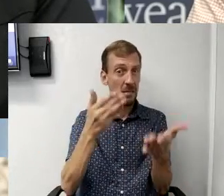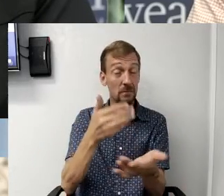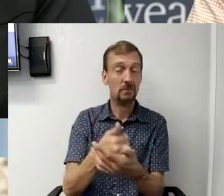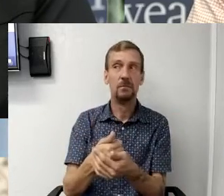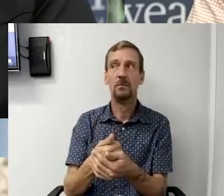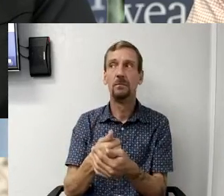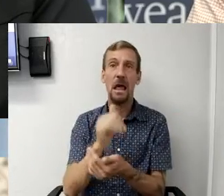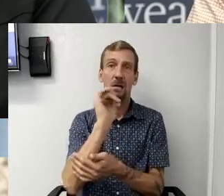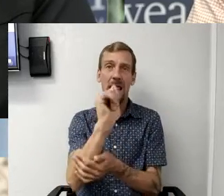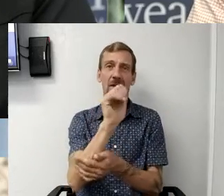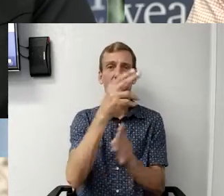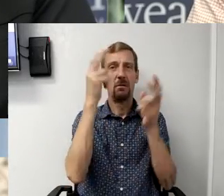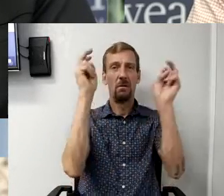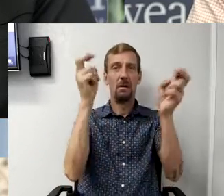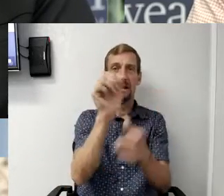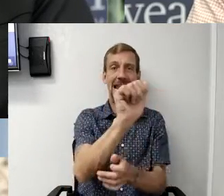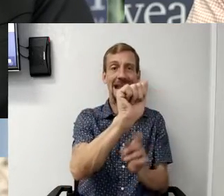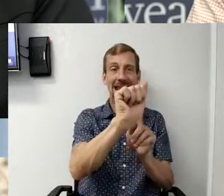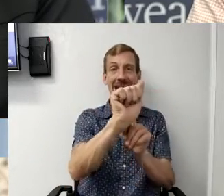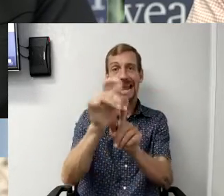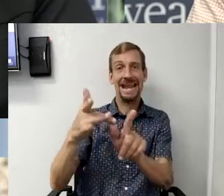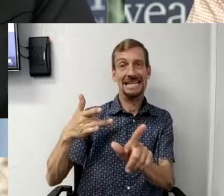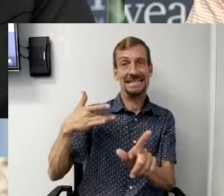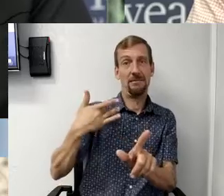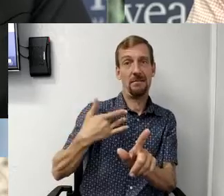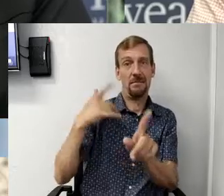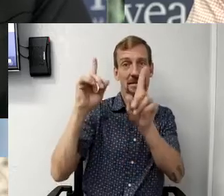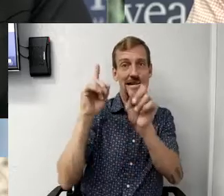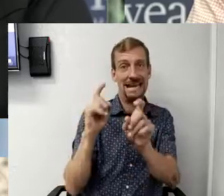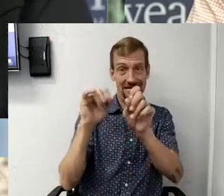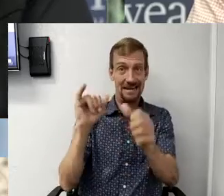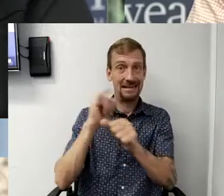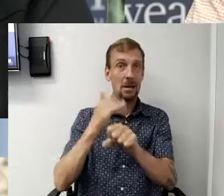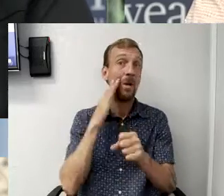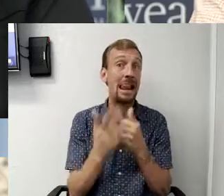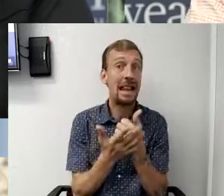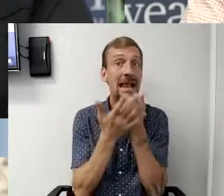that asymptomatic testing or non-exposure testing that will help